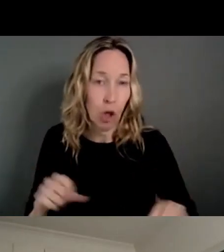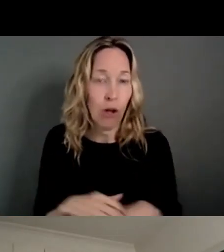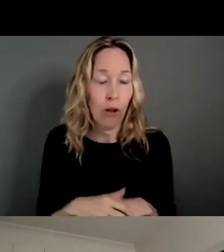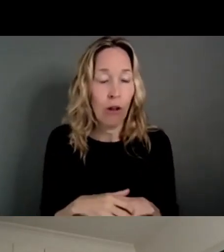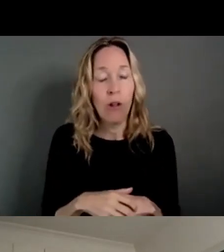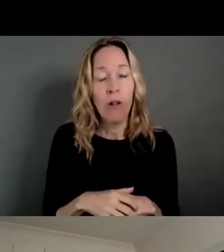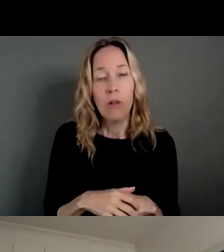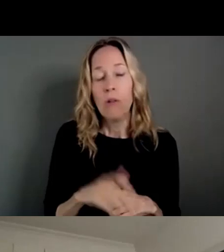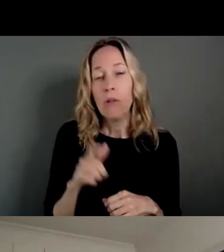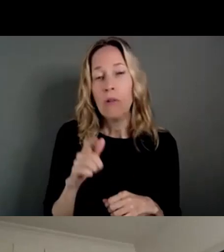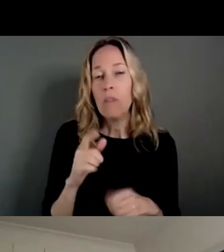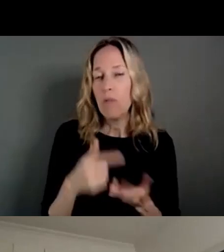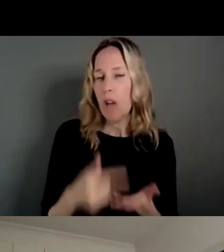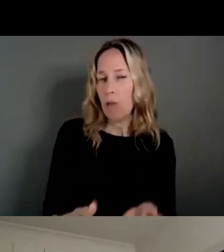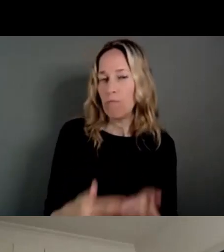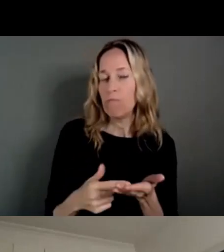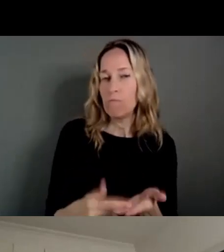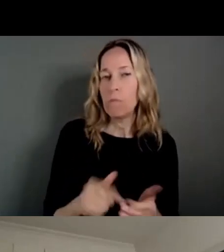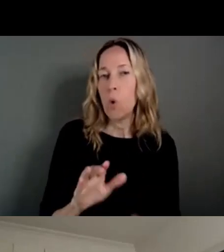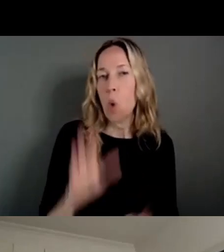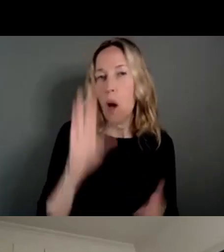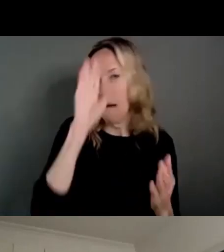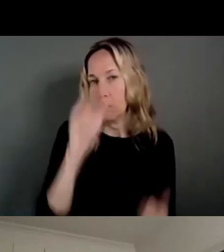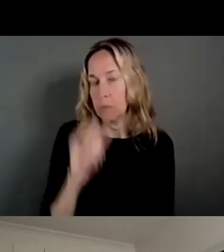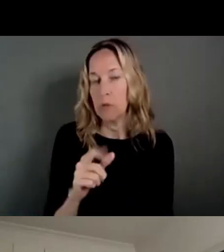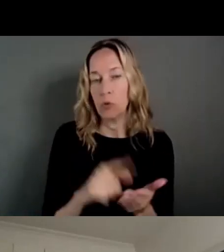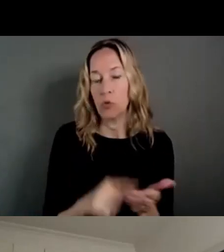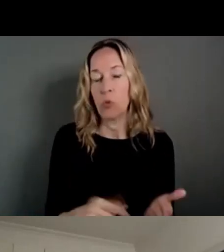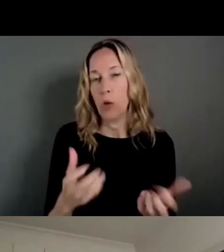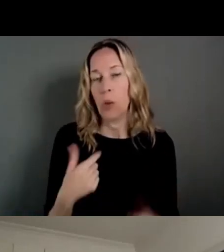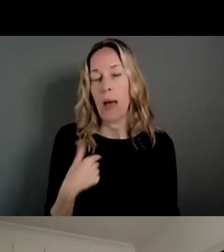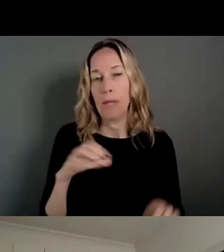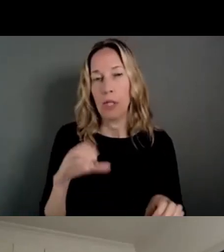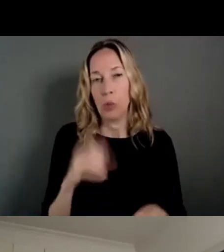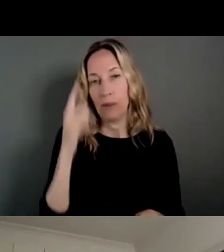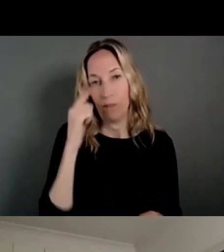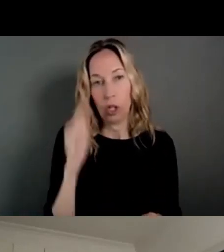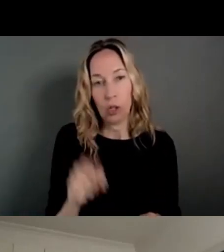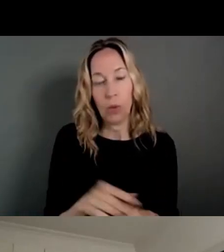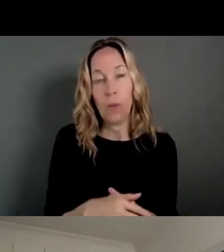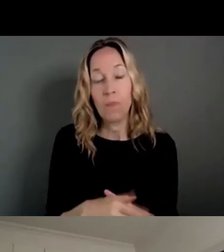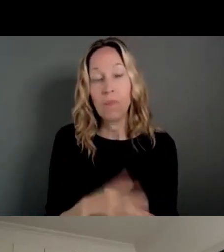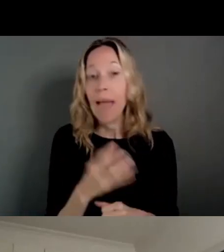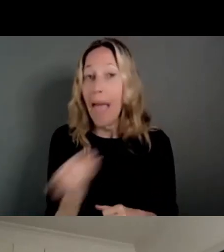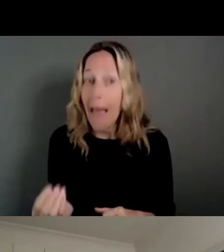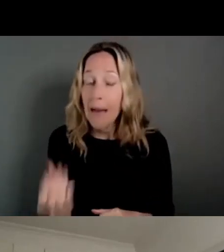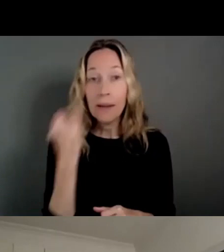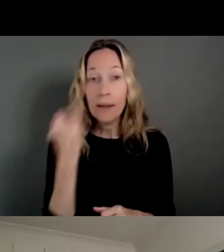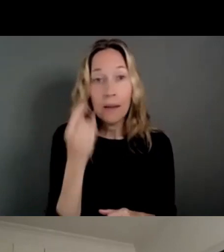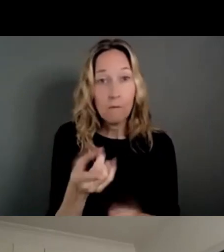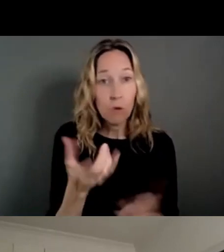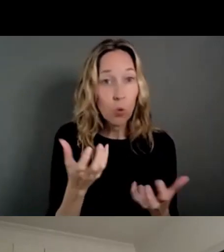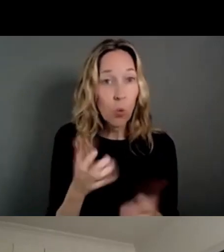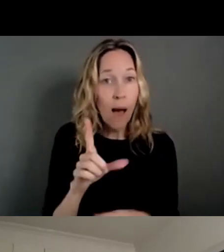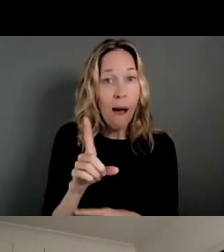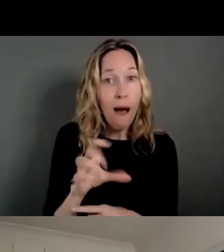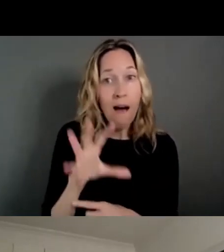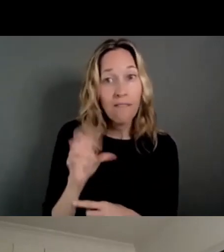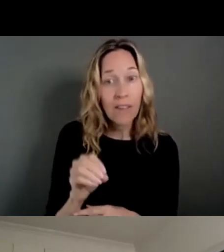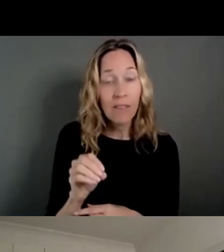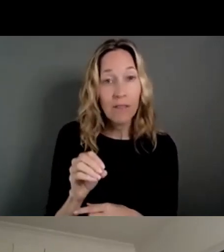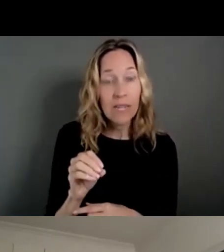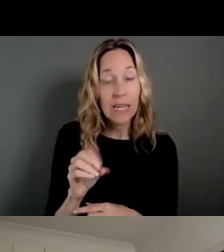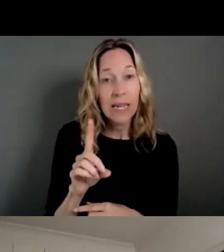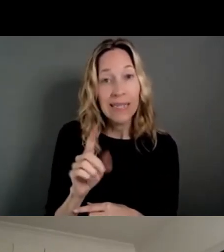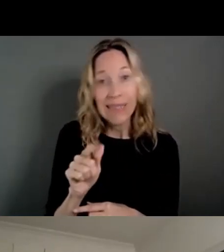you. And, you know, if you want 150 dates a year, do I want that workload? Which kind of feeds right into the